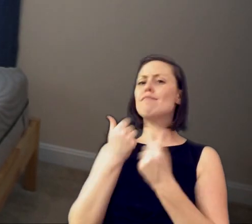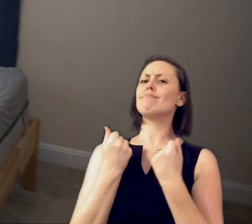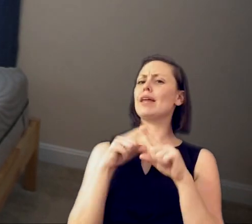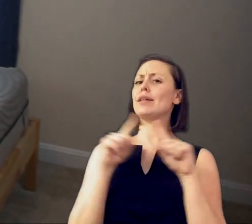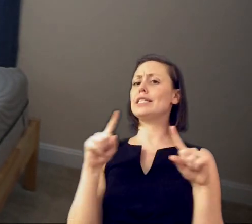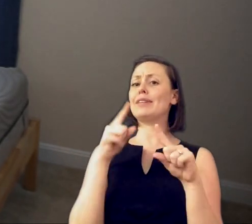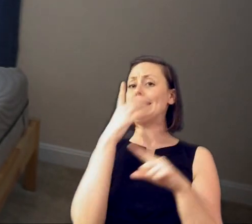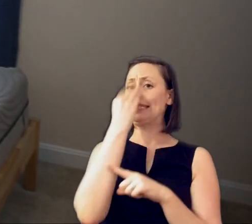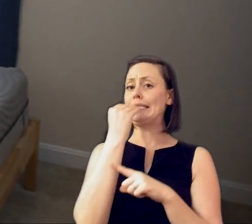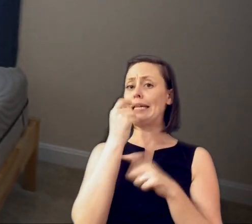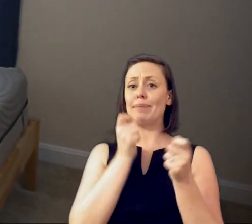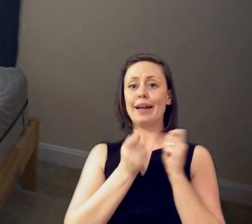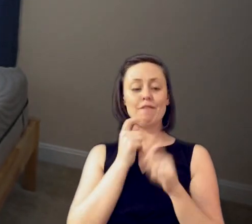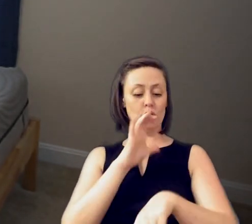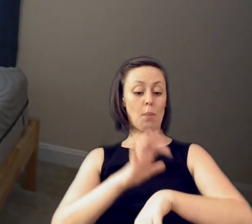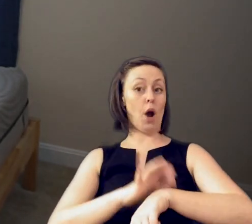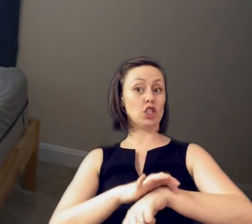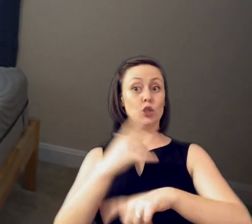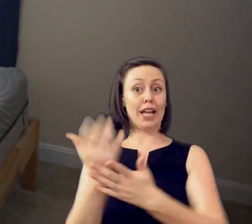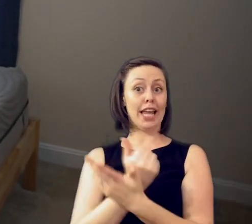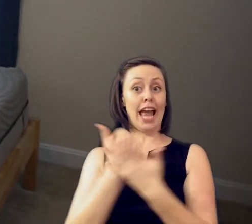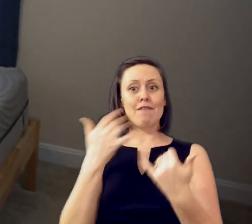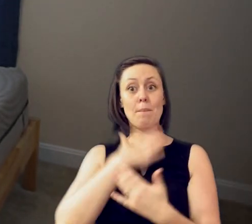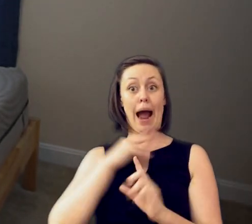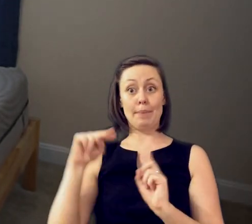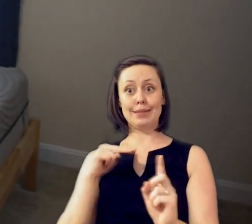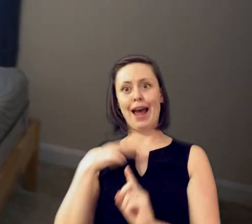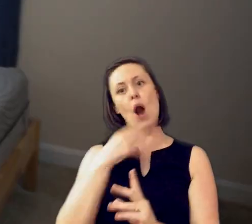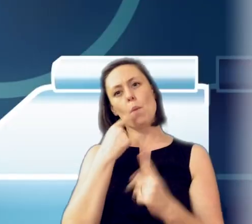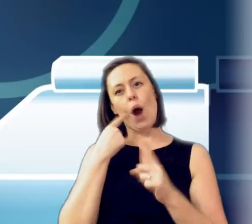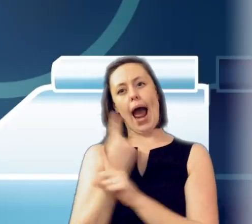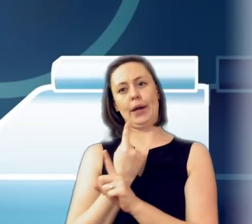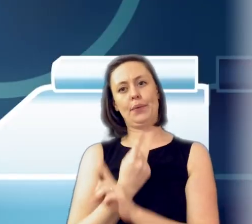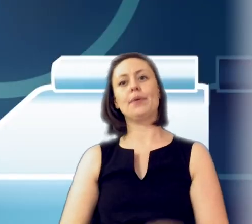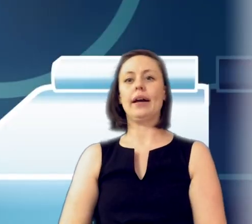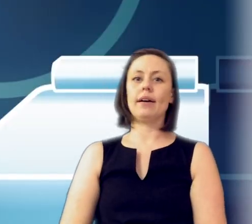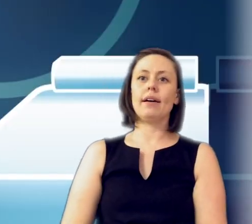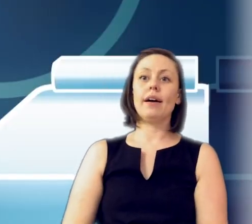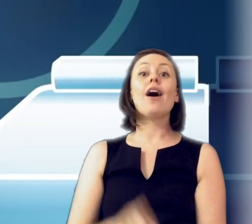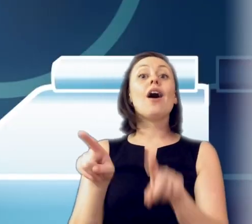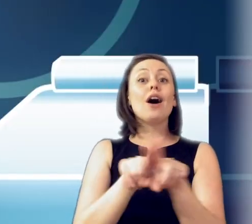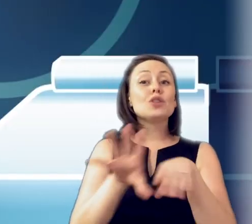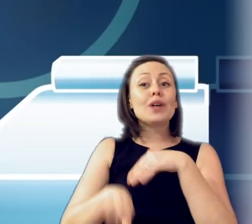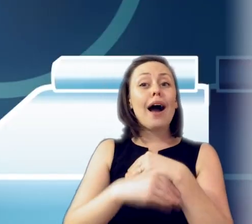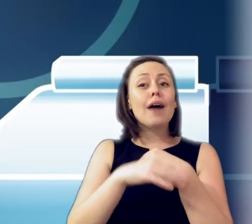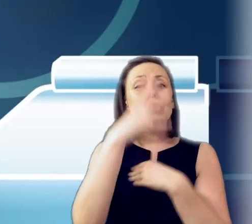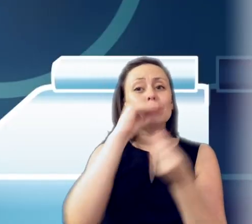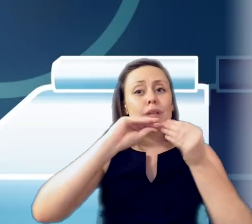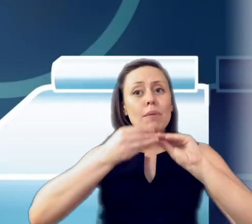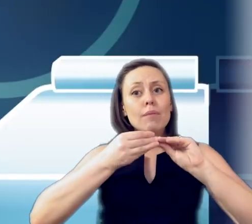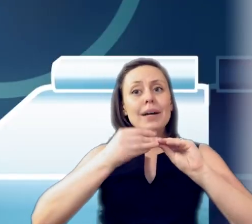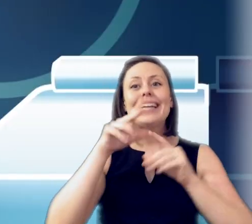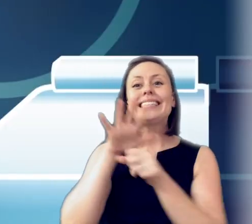monitoring watches that you can get. In my opinion, they would be more accurate. Another thing to add with Sleep Number is the